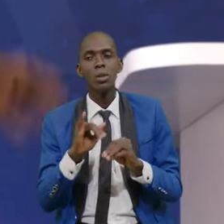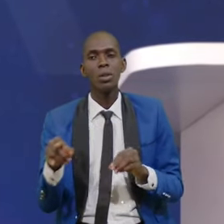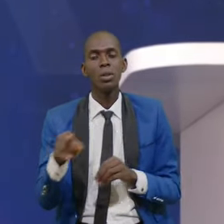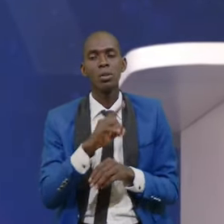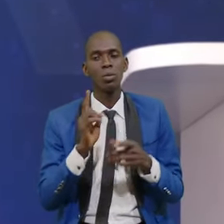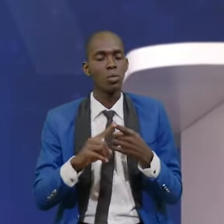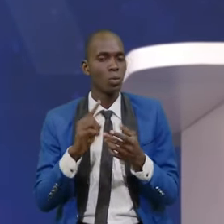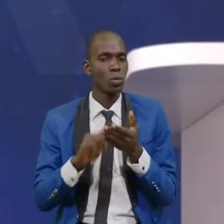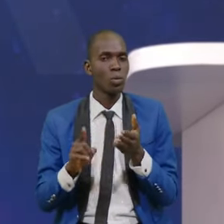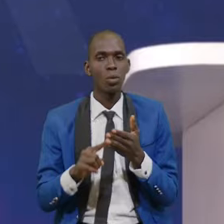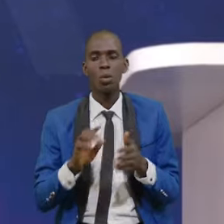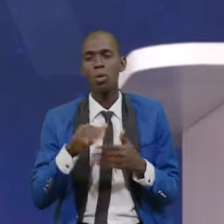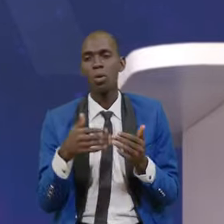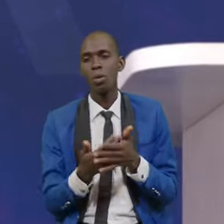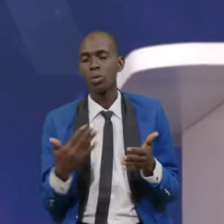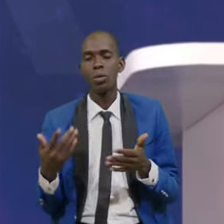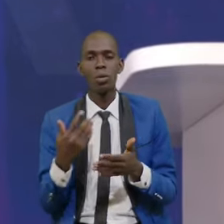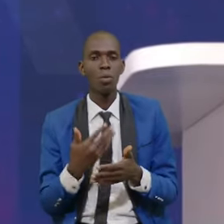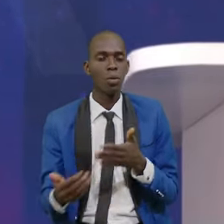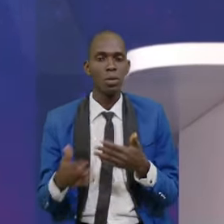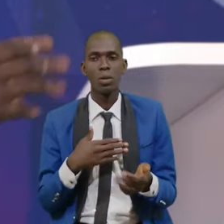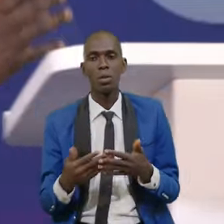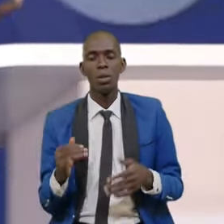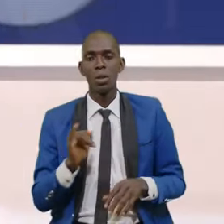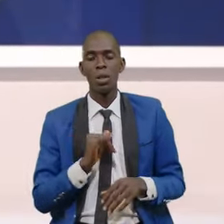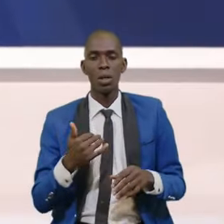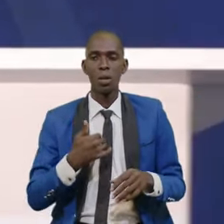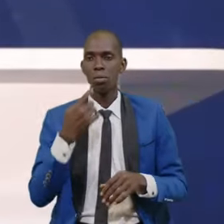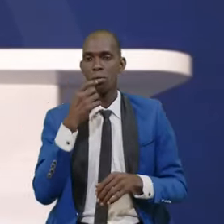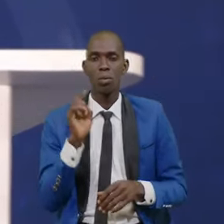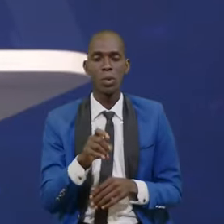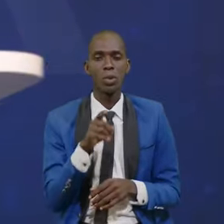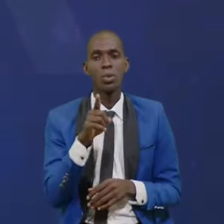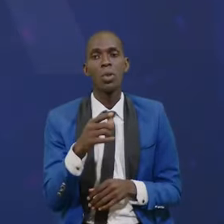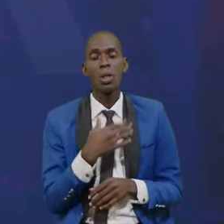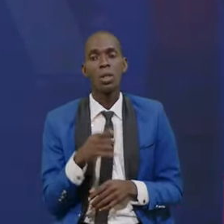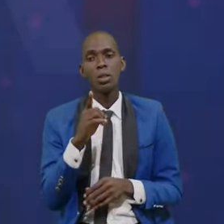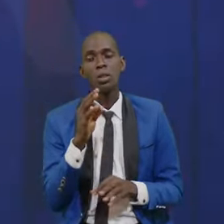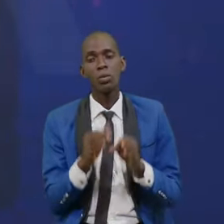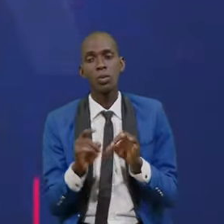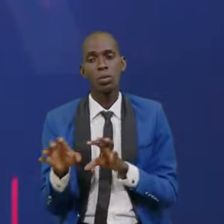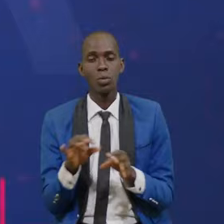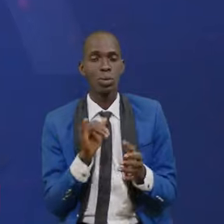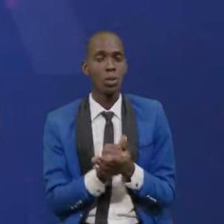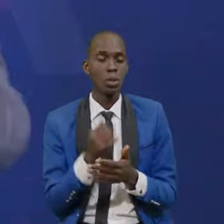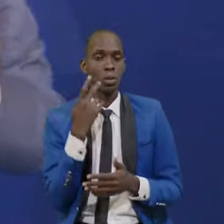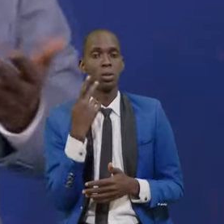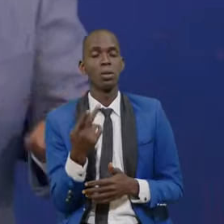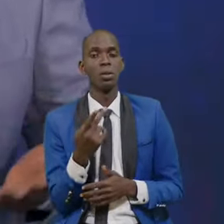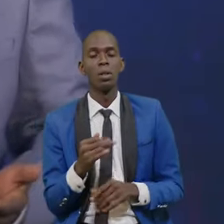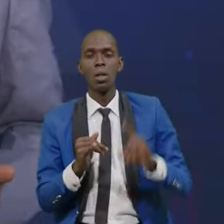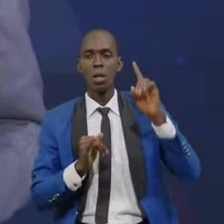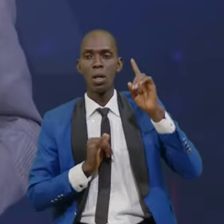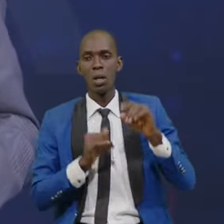things whatsoever I have commanded you. And if you do that, and lo, I am